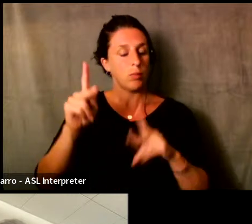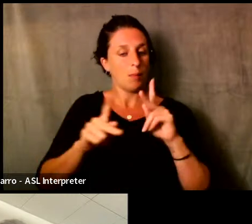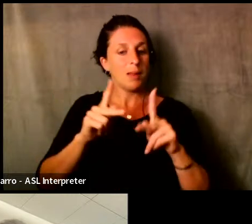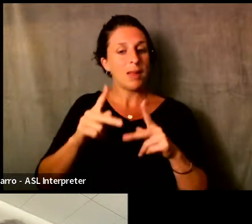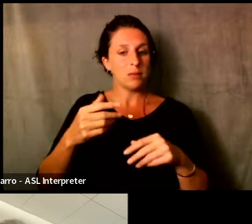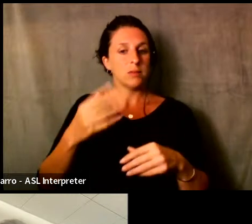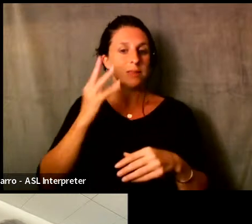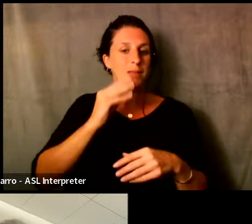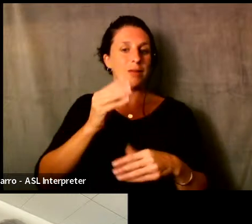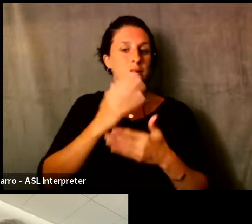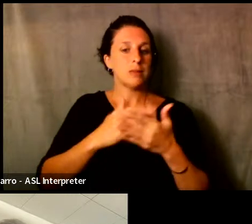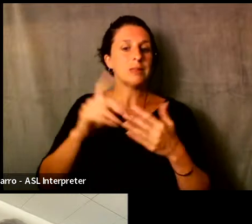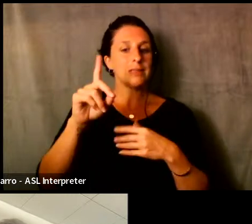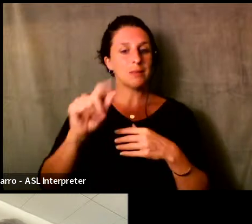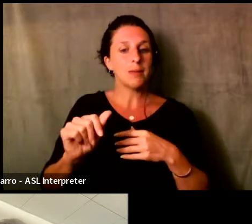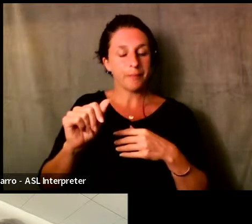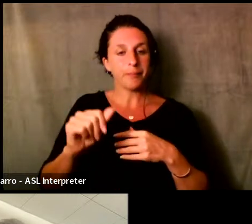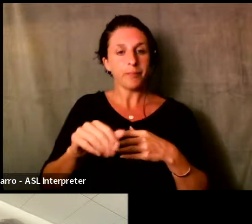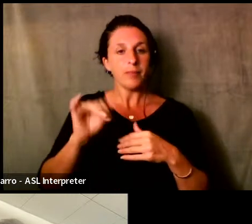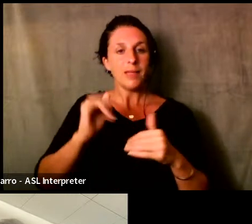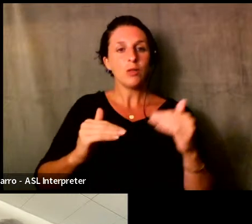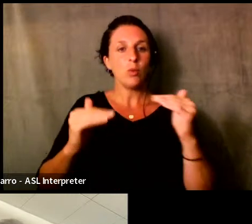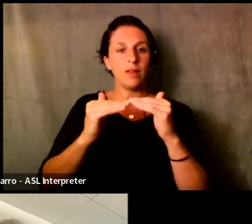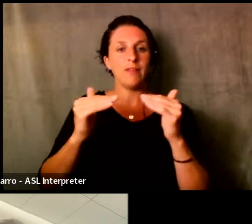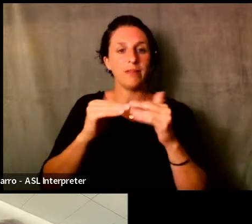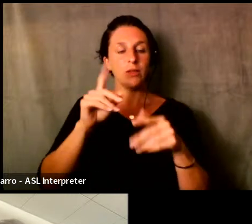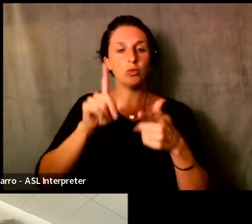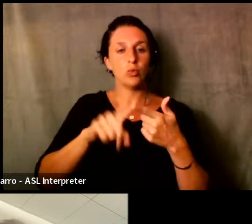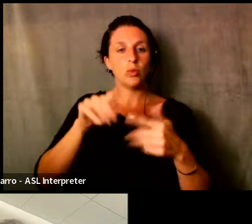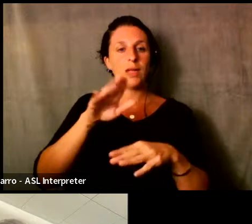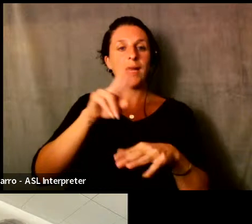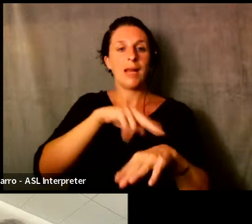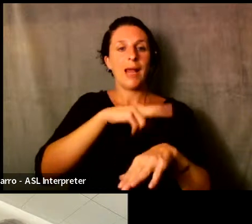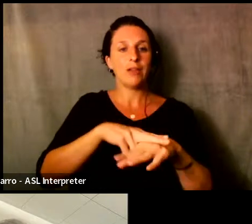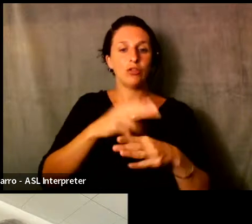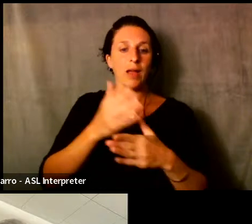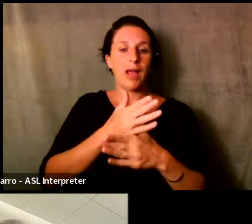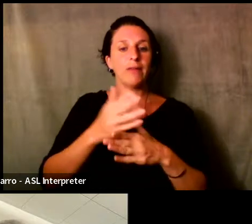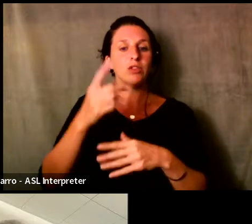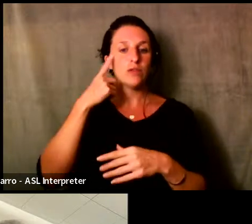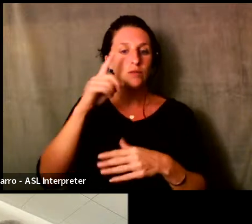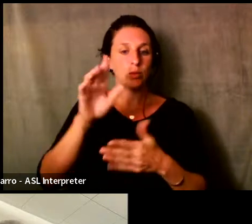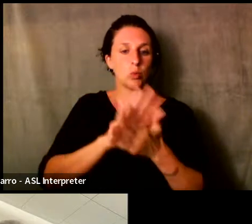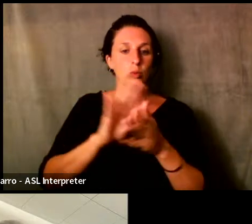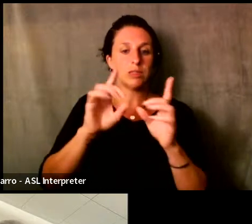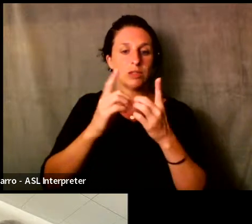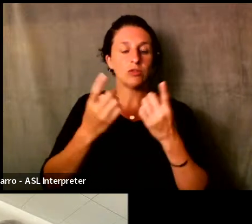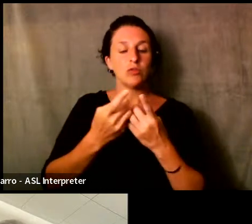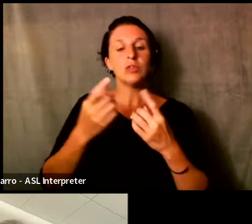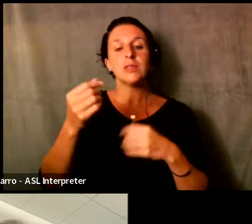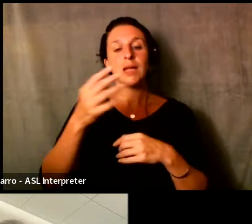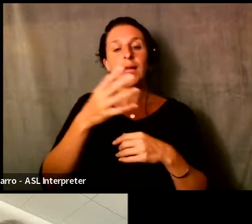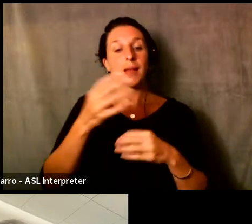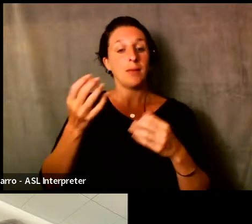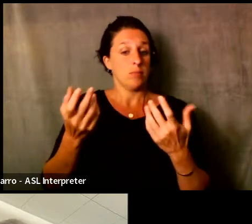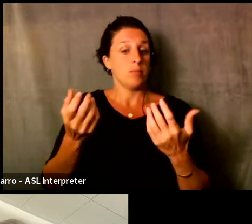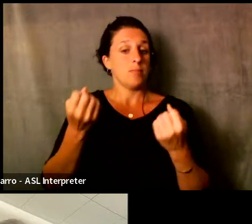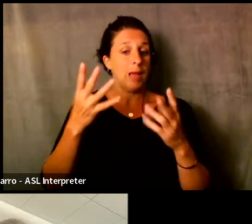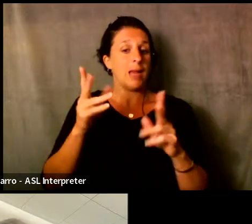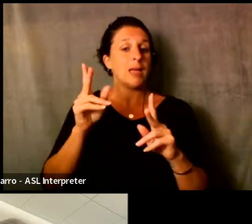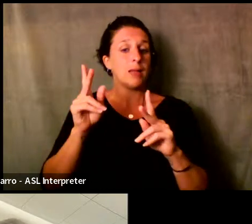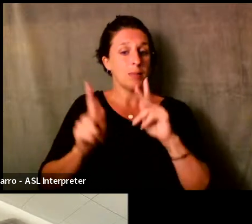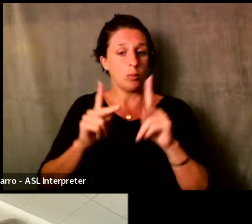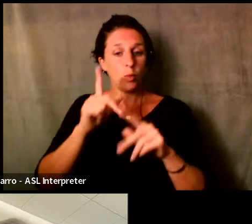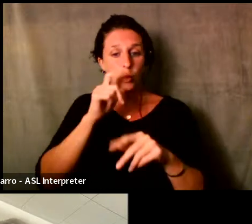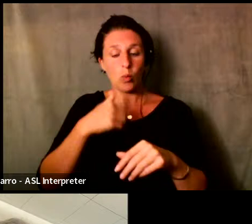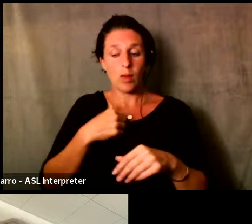disability, which is equivalent to the national average for school districts. And whereas while many individuals with a